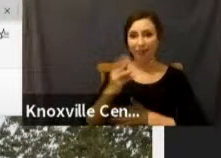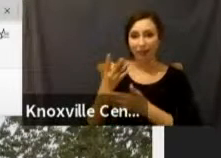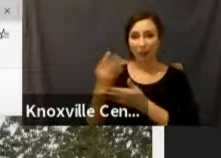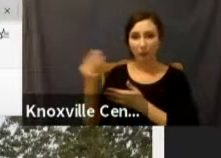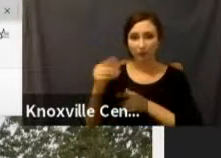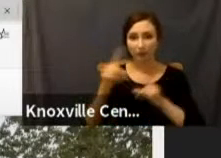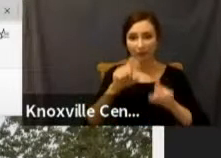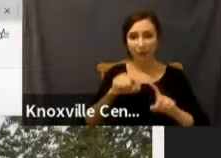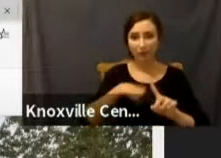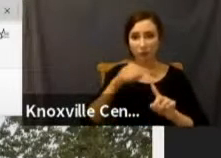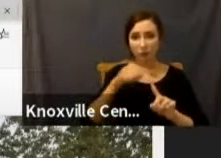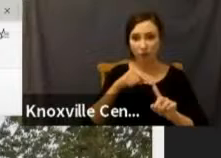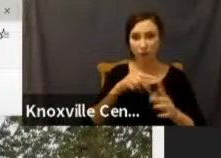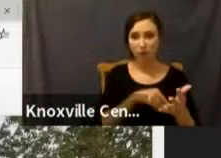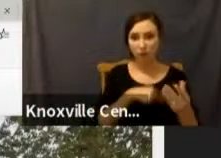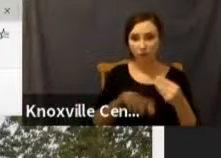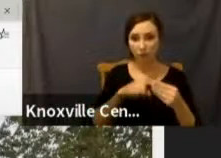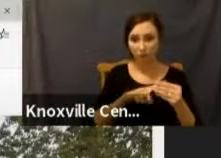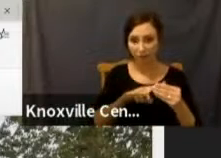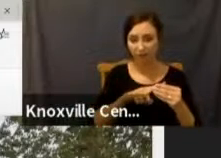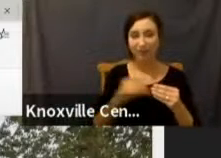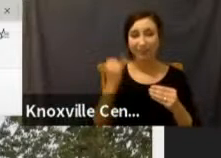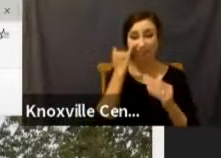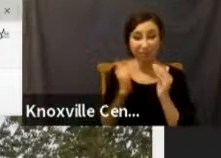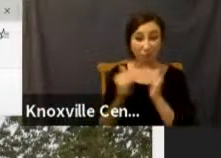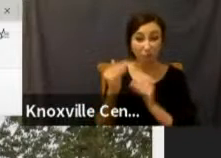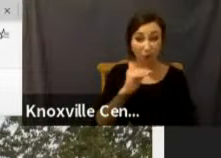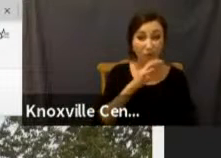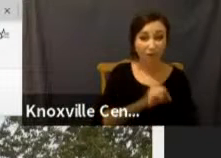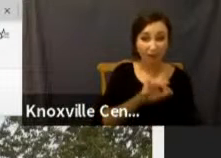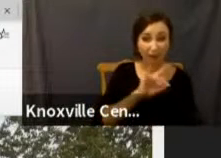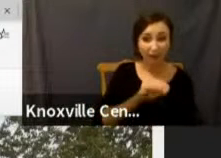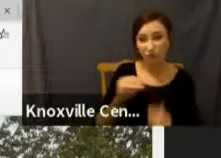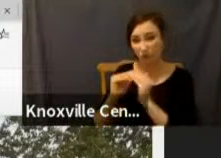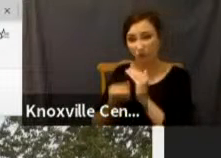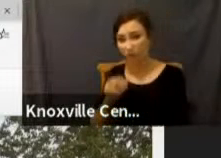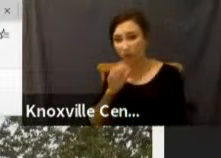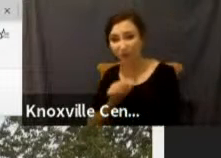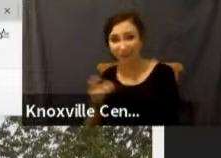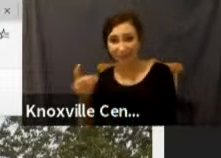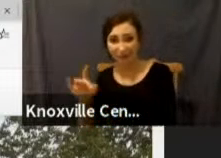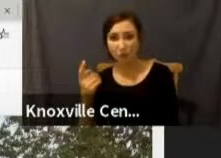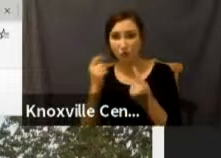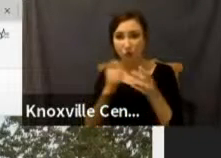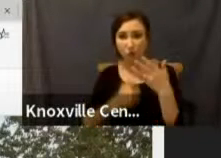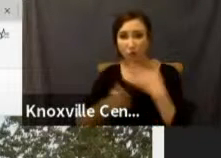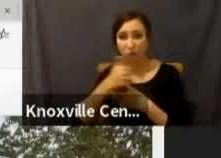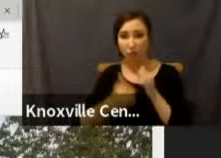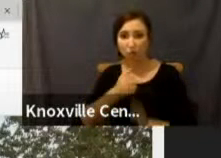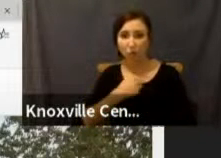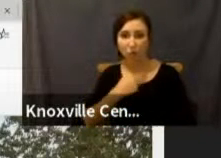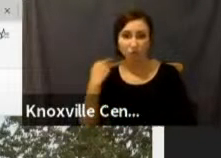about it, unless they're over 80 or under 18. So we're trying to prioritize the most at-risk groups.